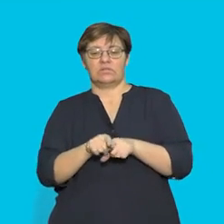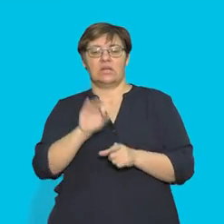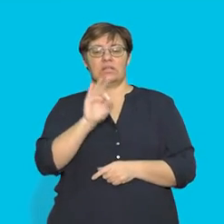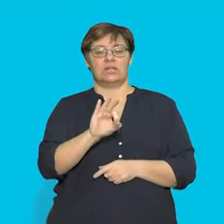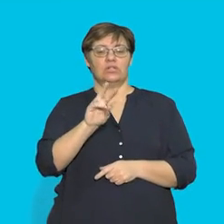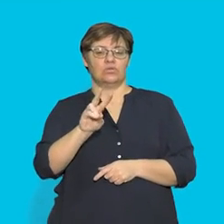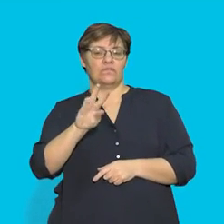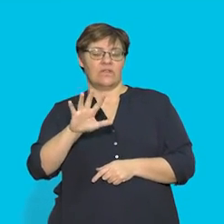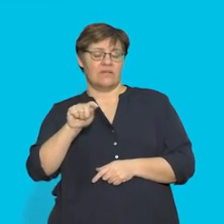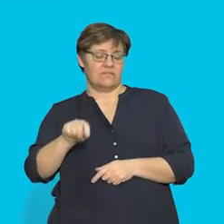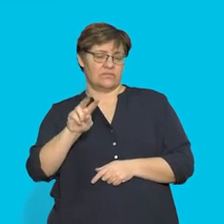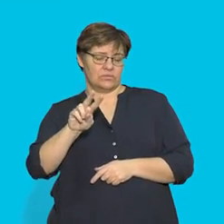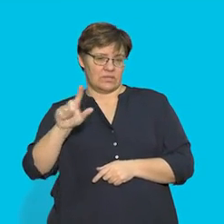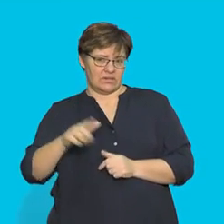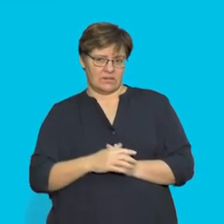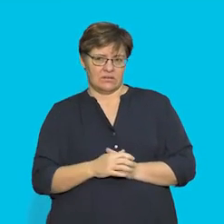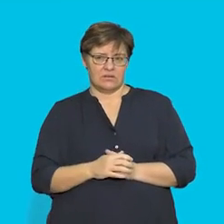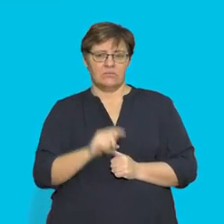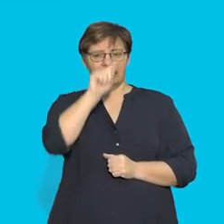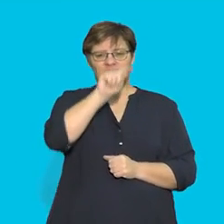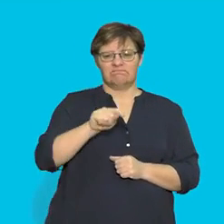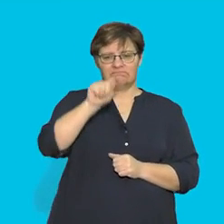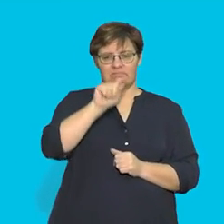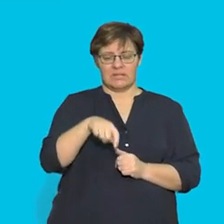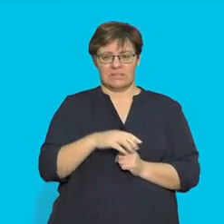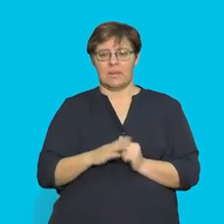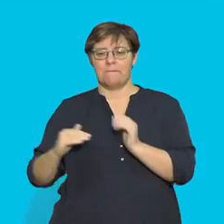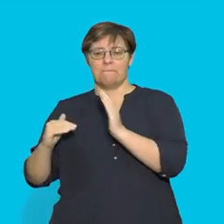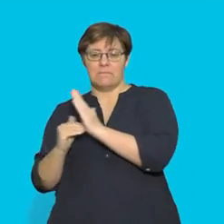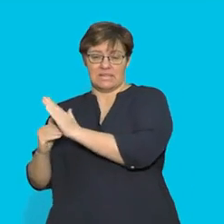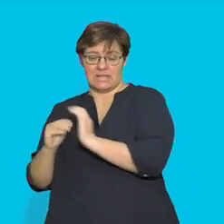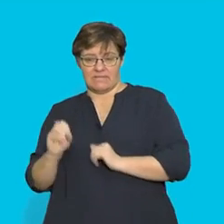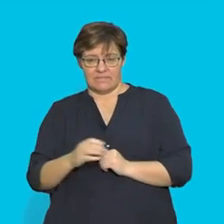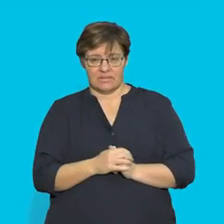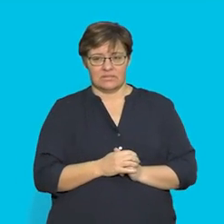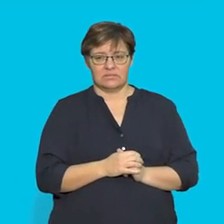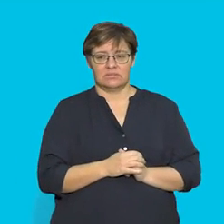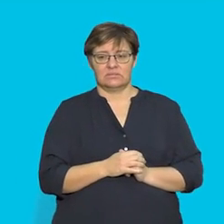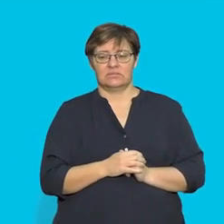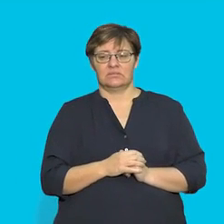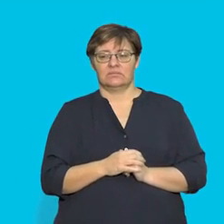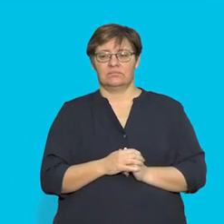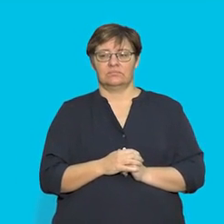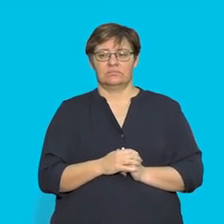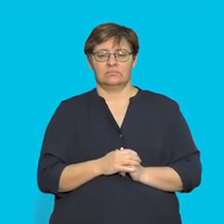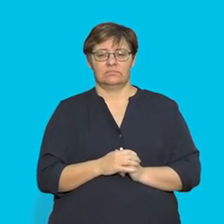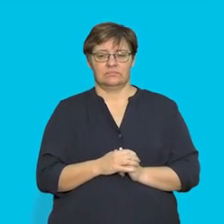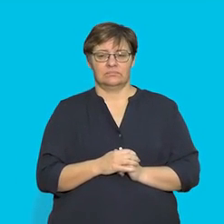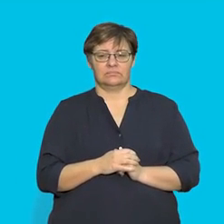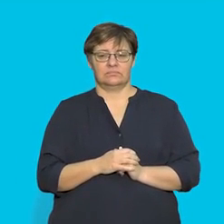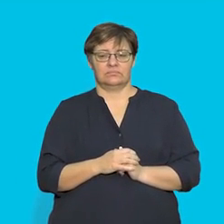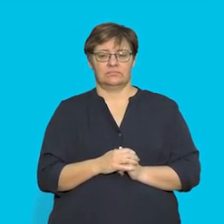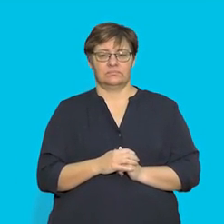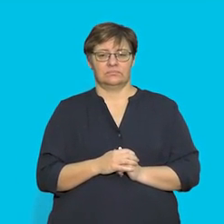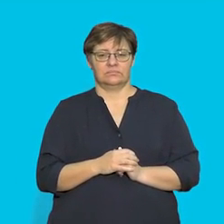105,800. And then we end up with AC being roughly around, sorry, I should have actually have a unit there. So it's roughly around